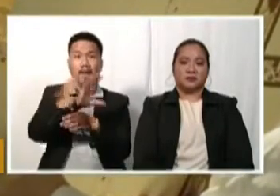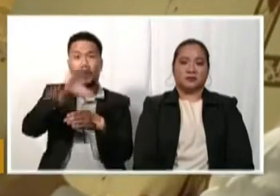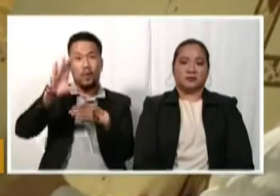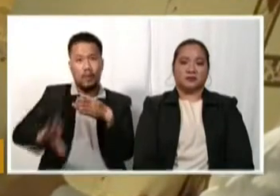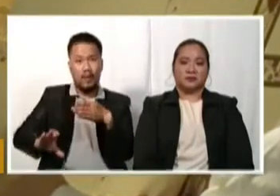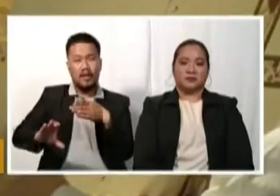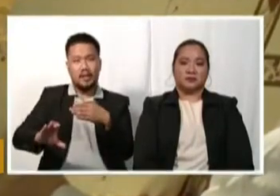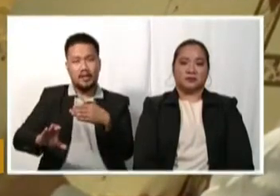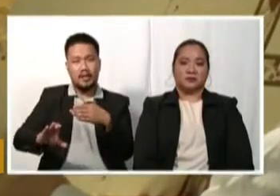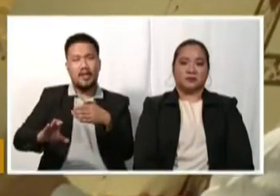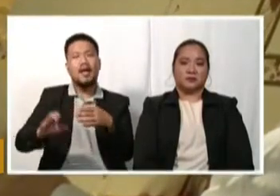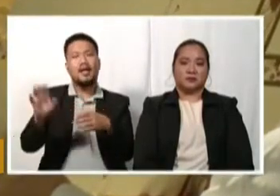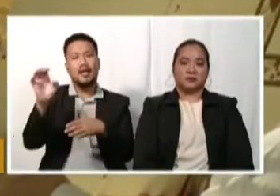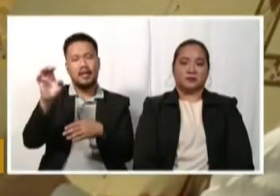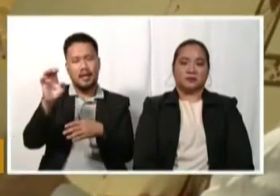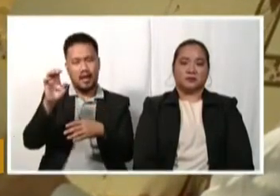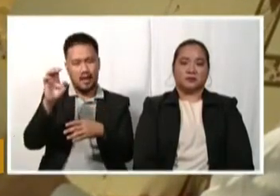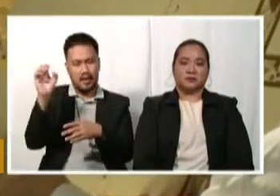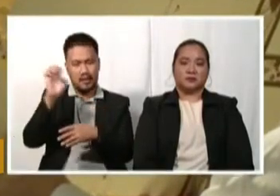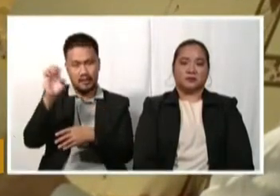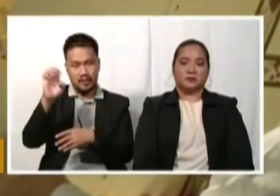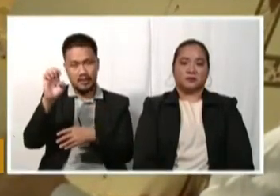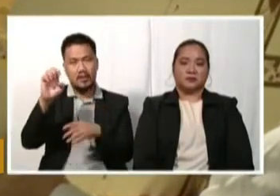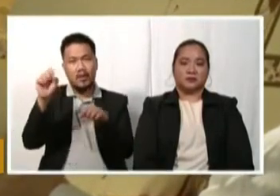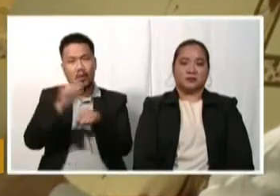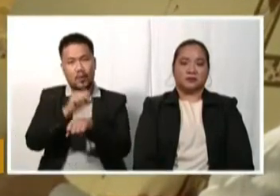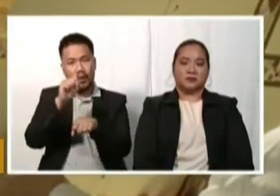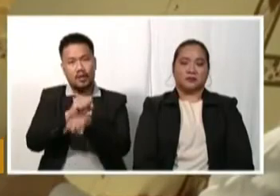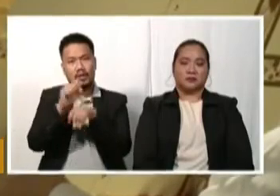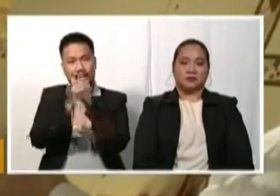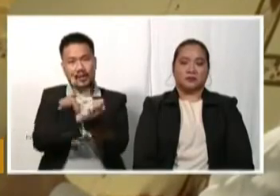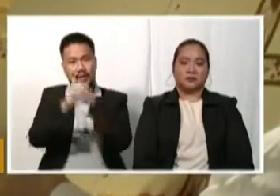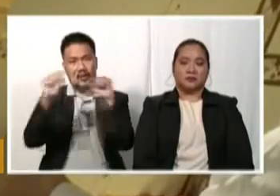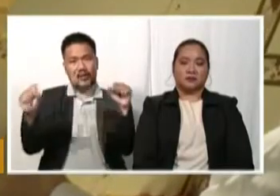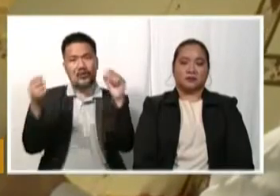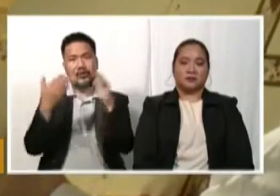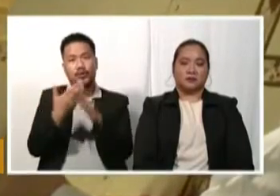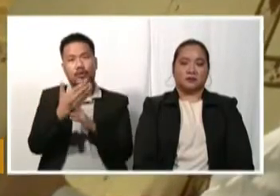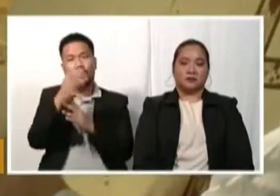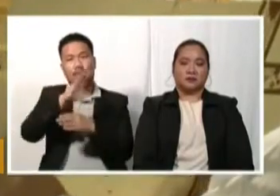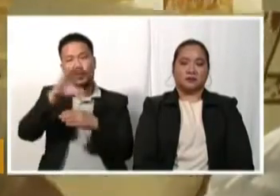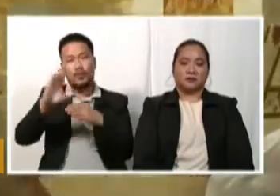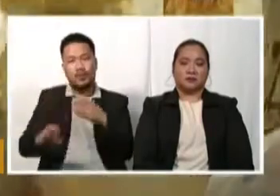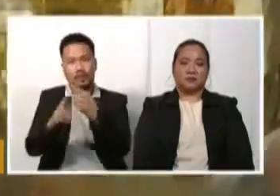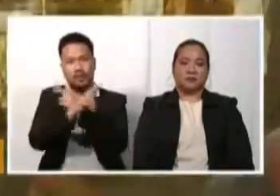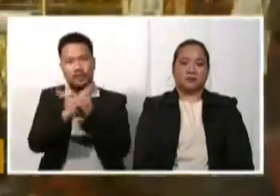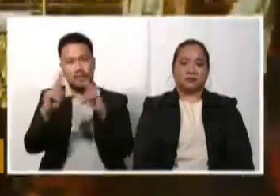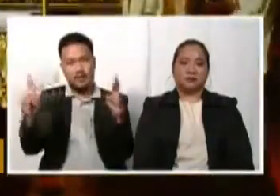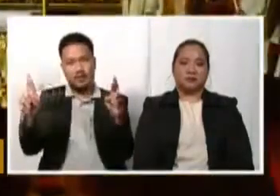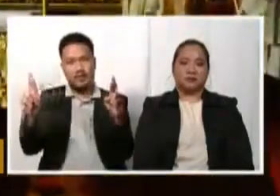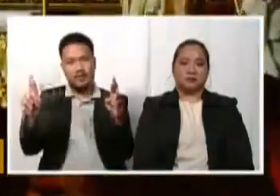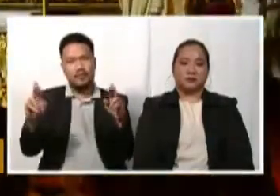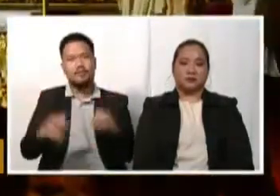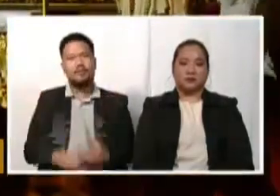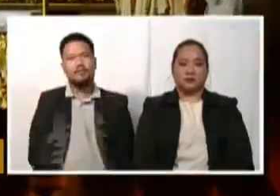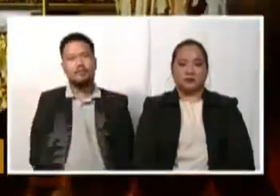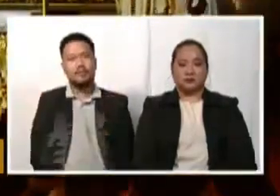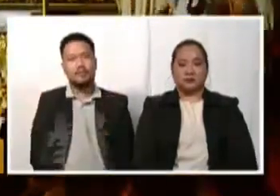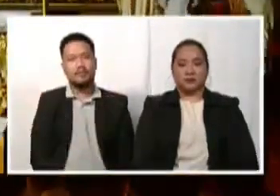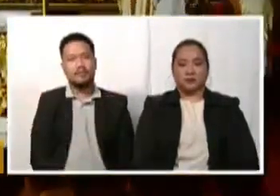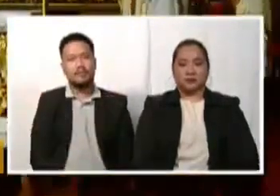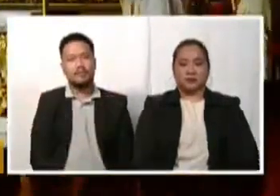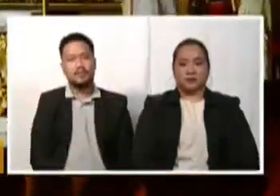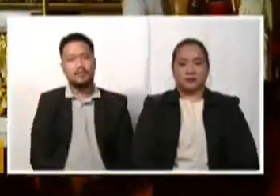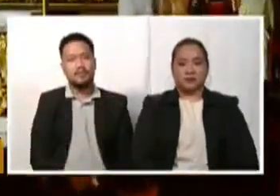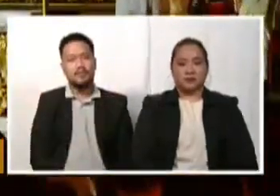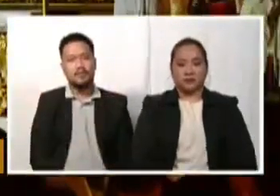paschal work of salvation by the fullness of redemption. Please be seated. You